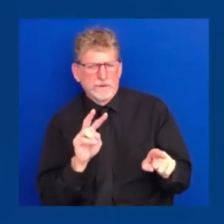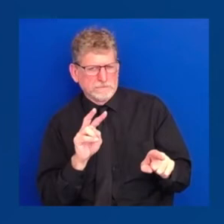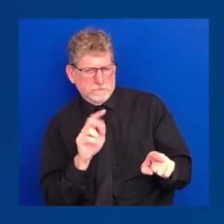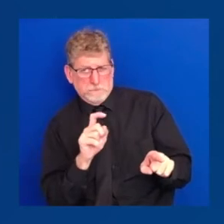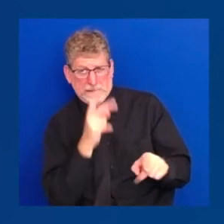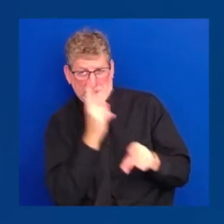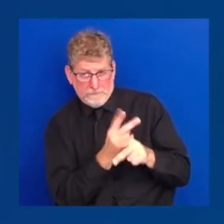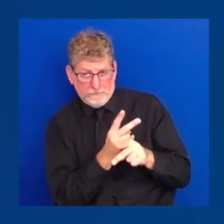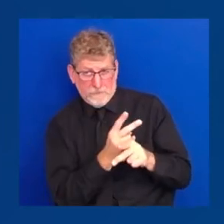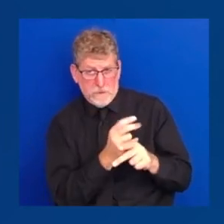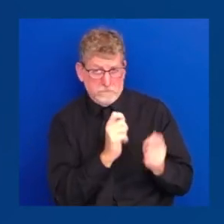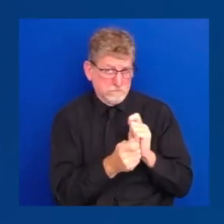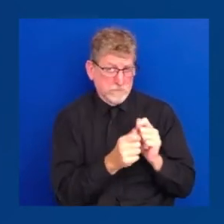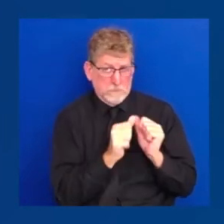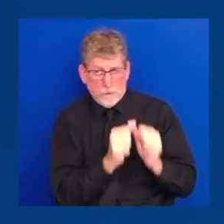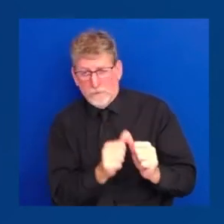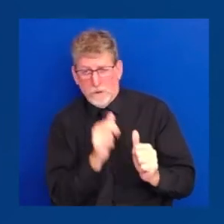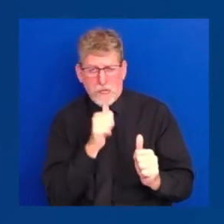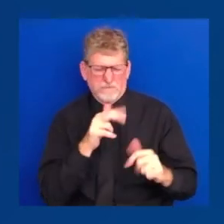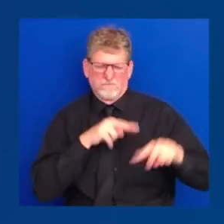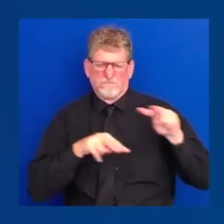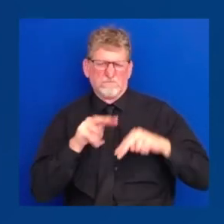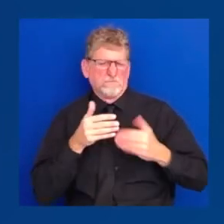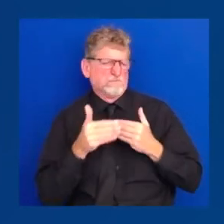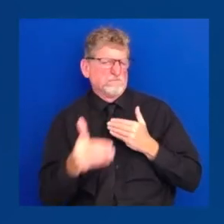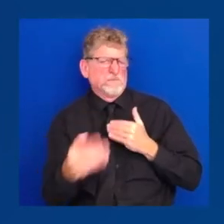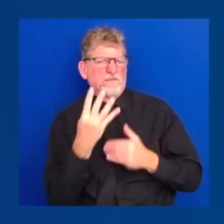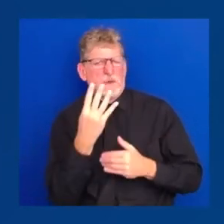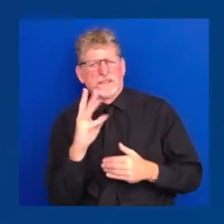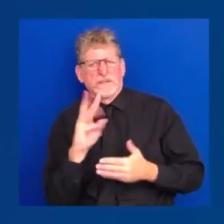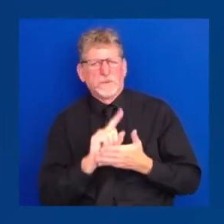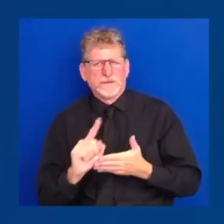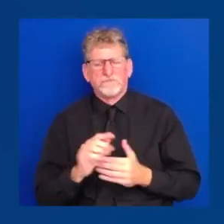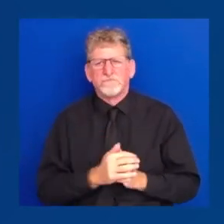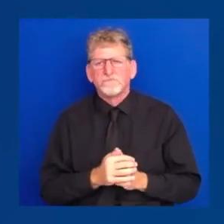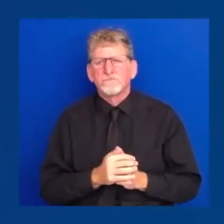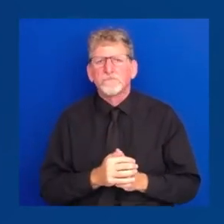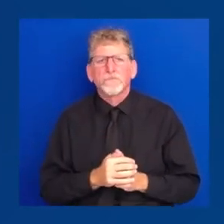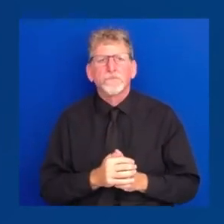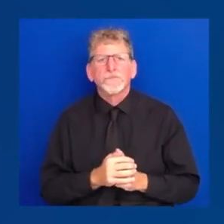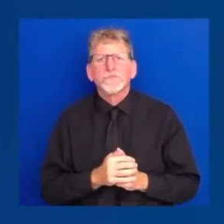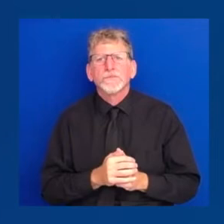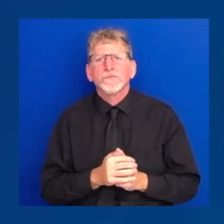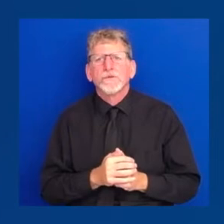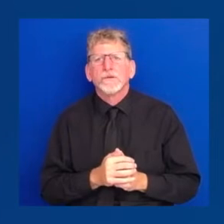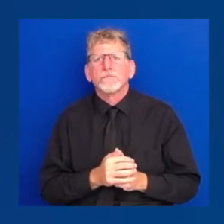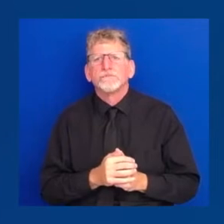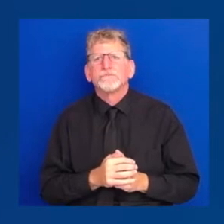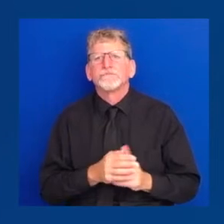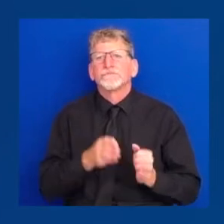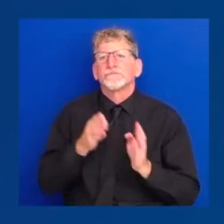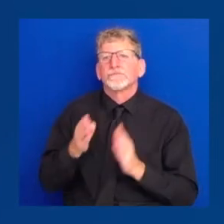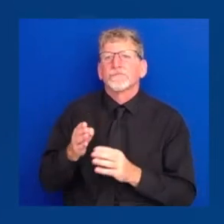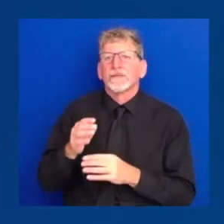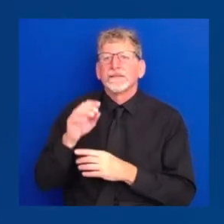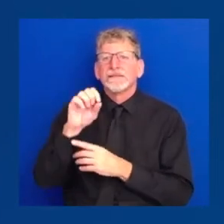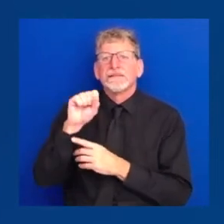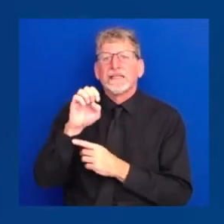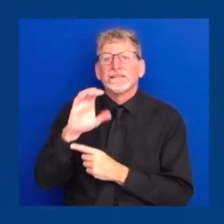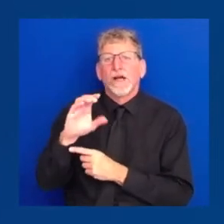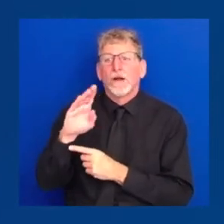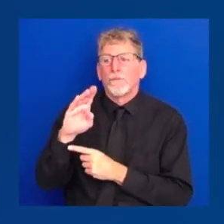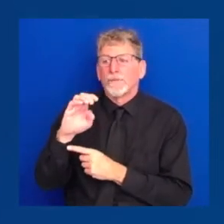before, Secretary Becerra has been an essential partner throughout the COVID response, and that work continues